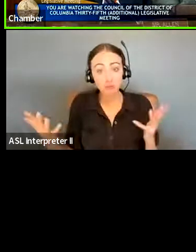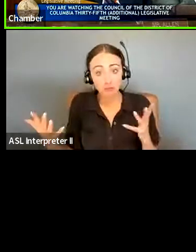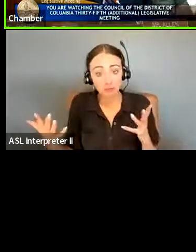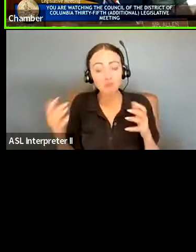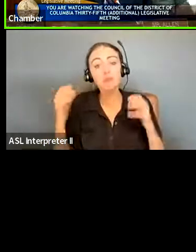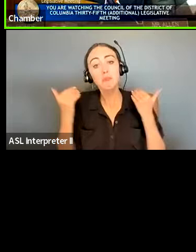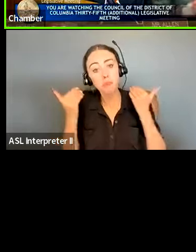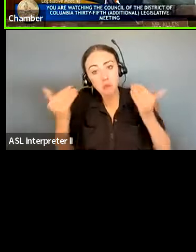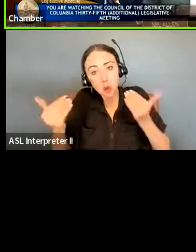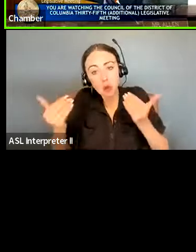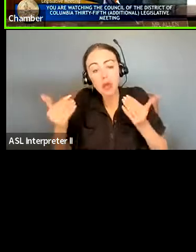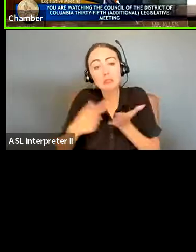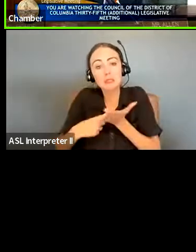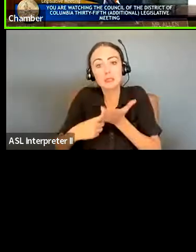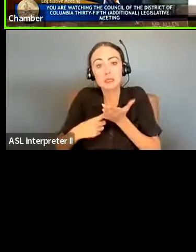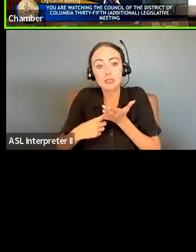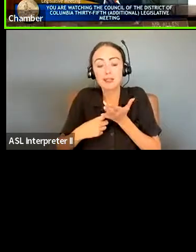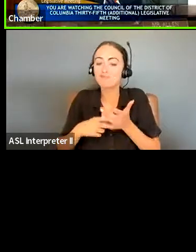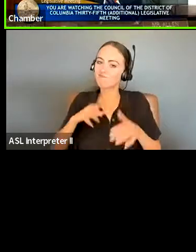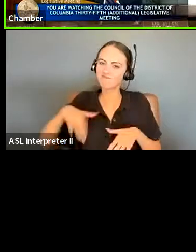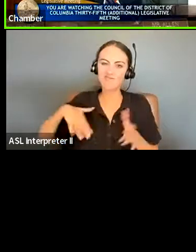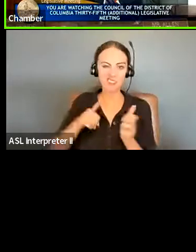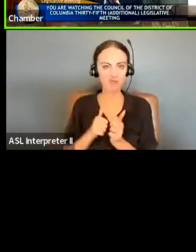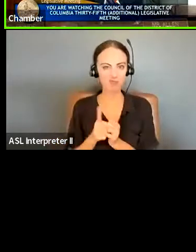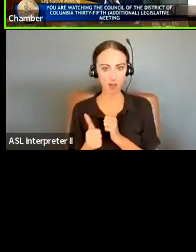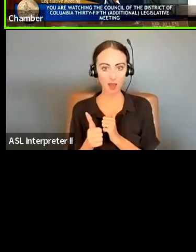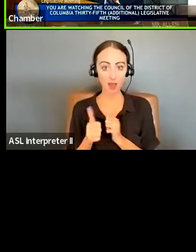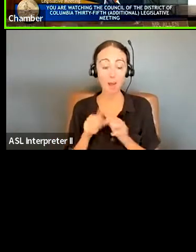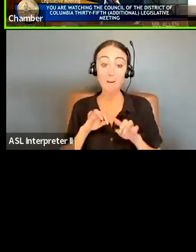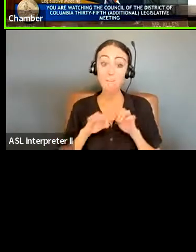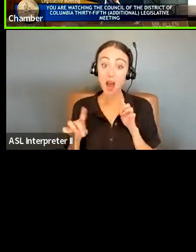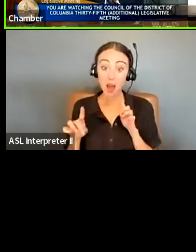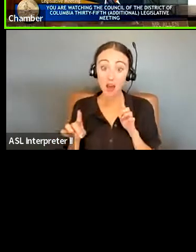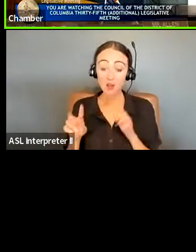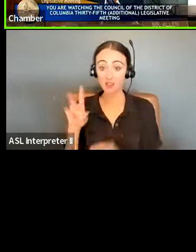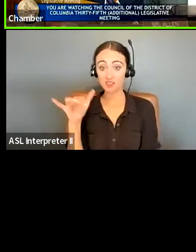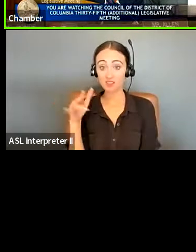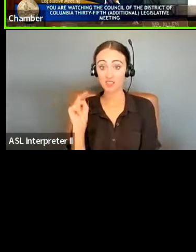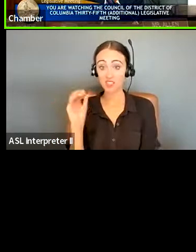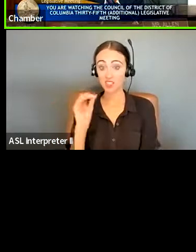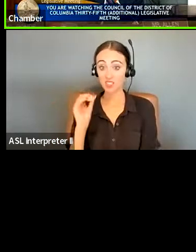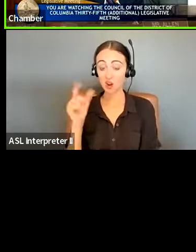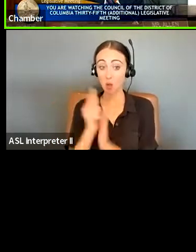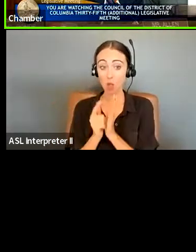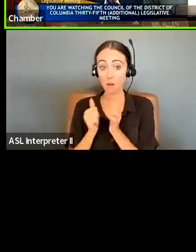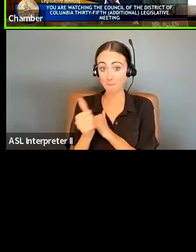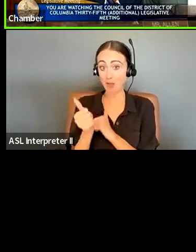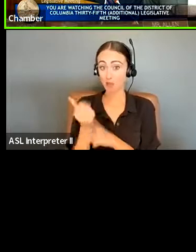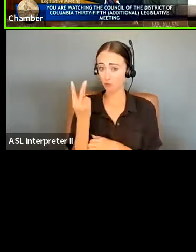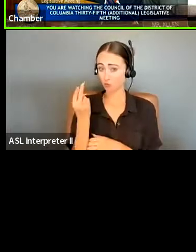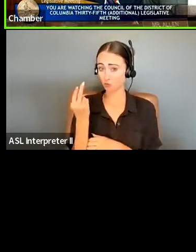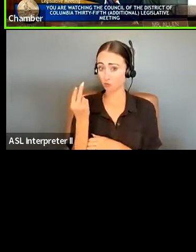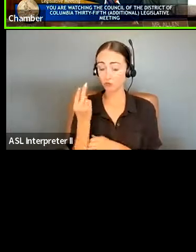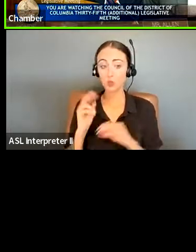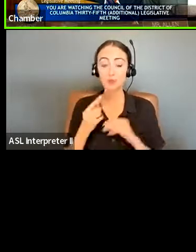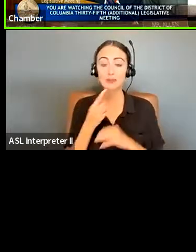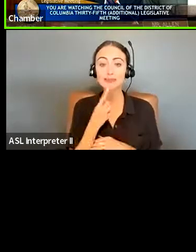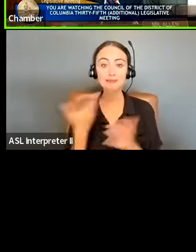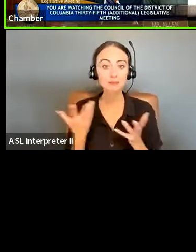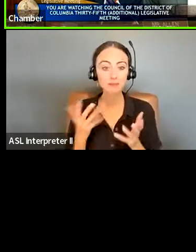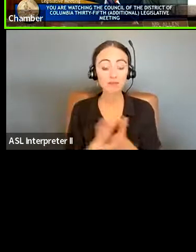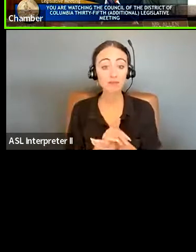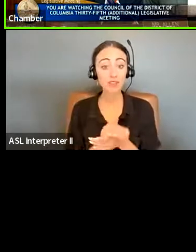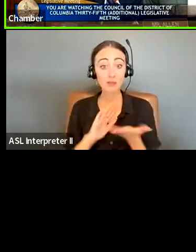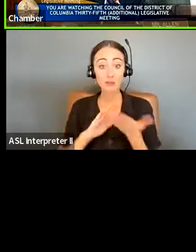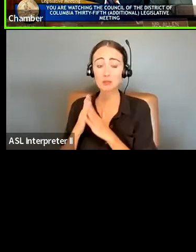make the argument. We weren't able to get that through, but at least within the Vision Zero law that we passed 2 years ago, we made it where when a community